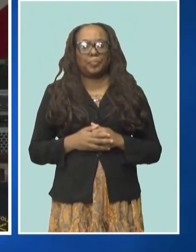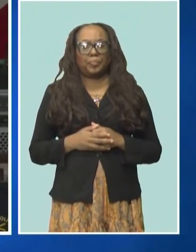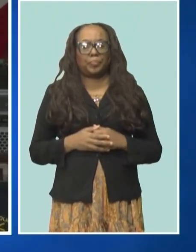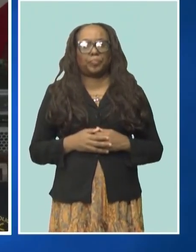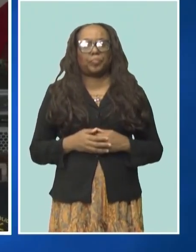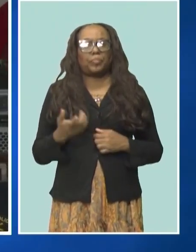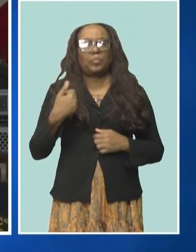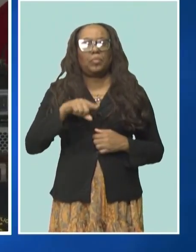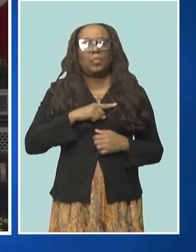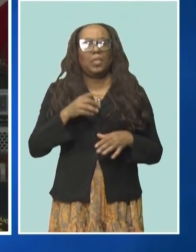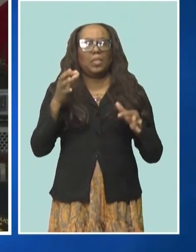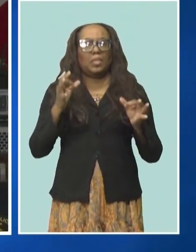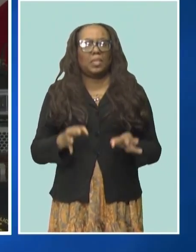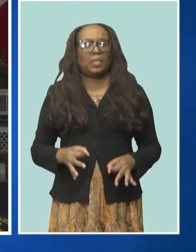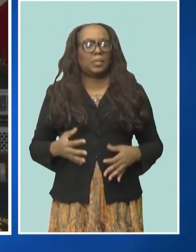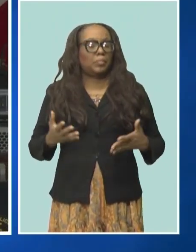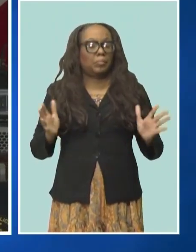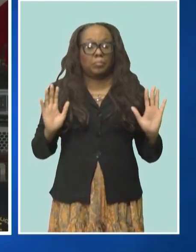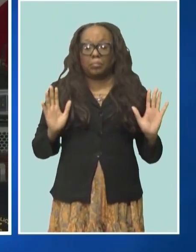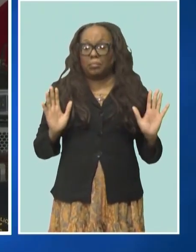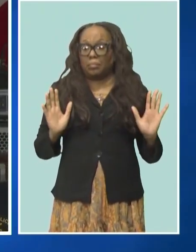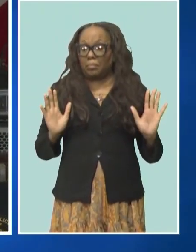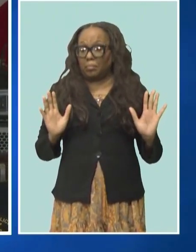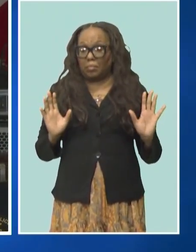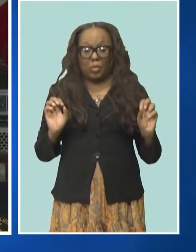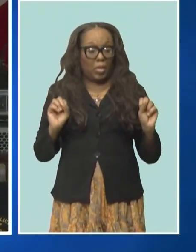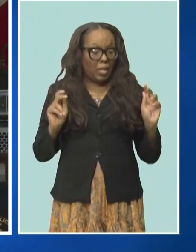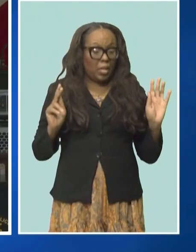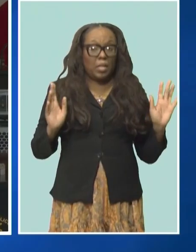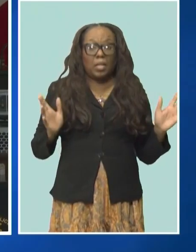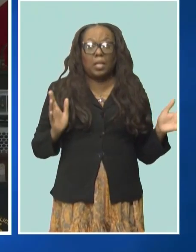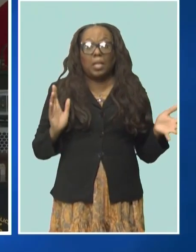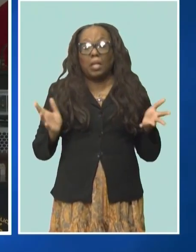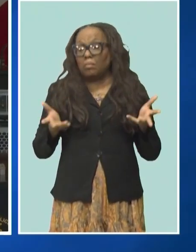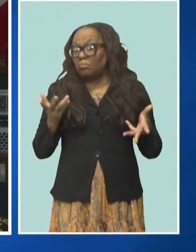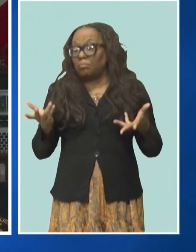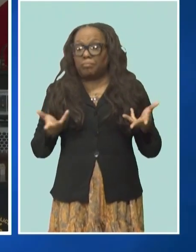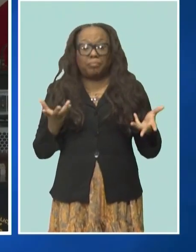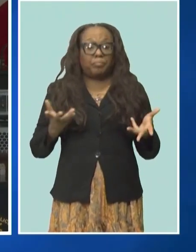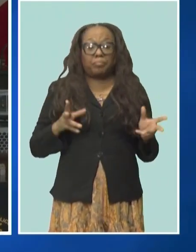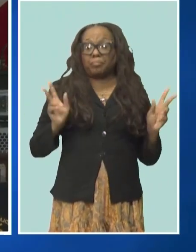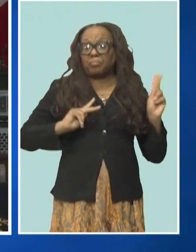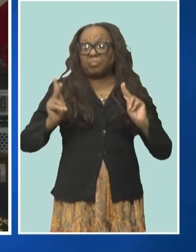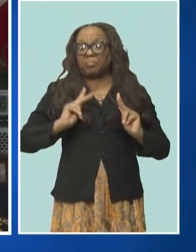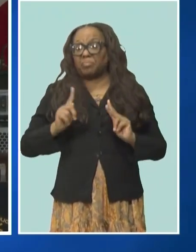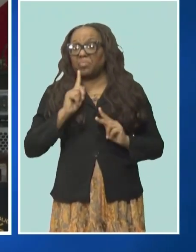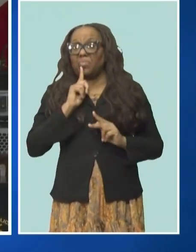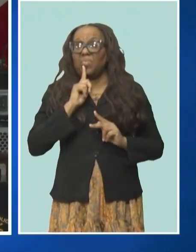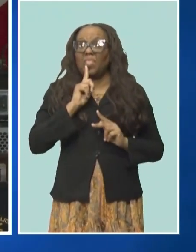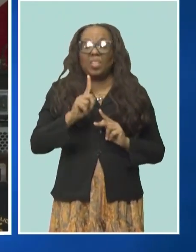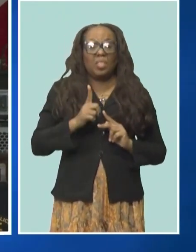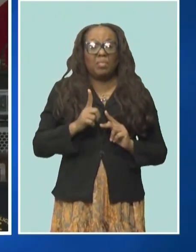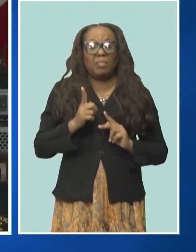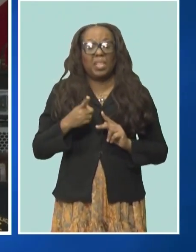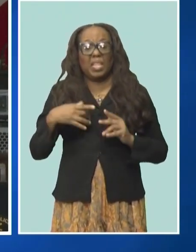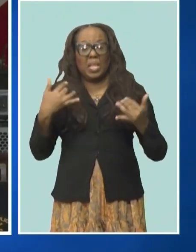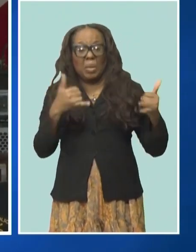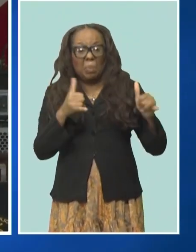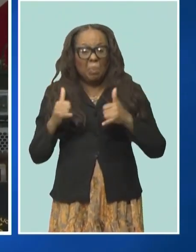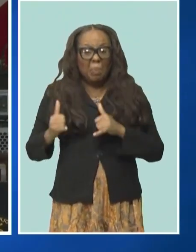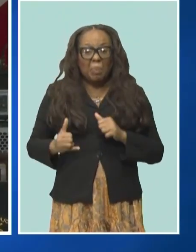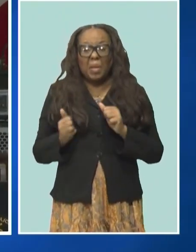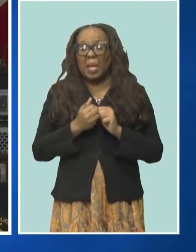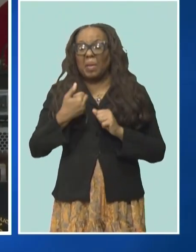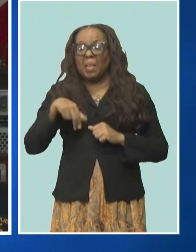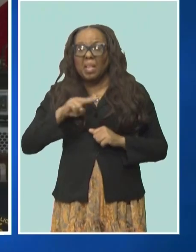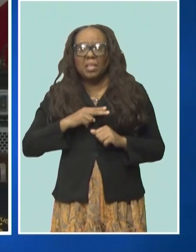we can't end about looking licorice over food now. It's serious because these are